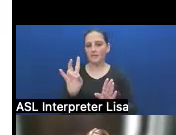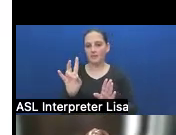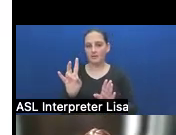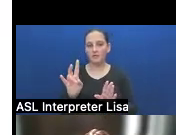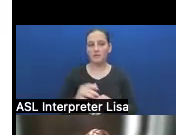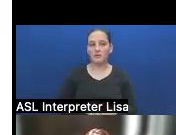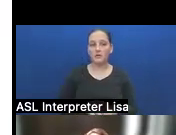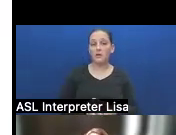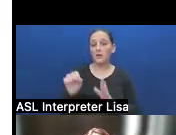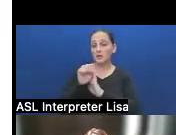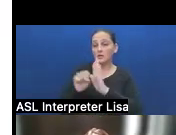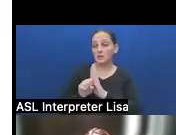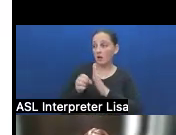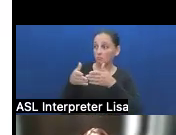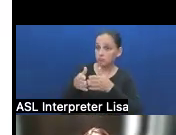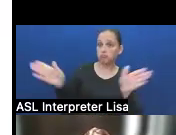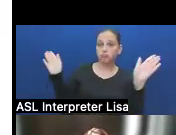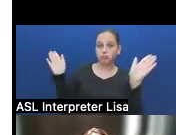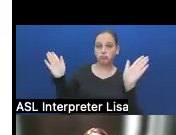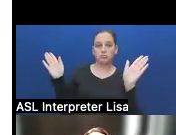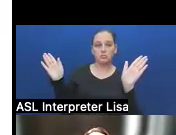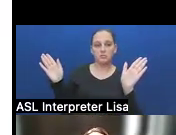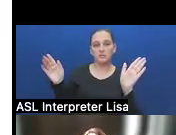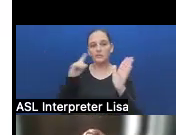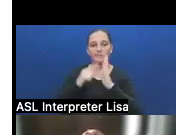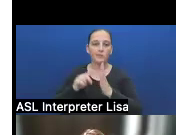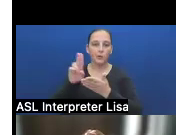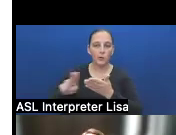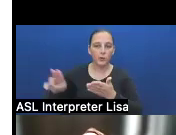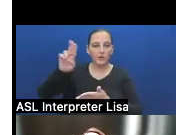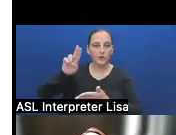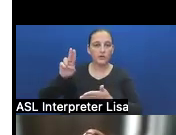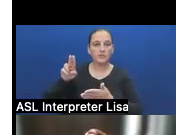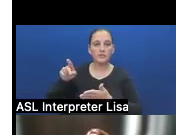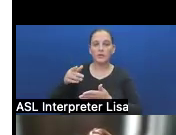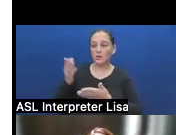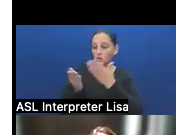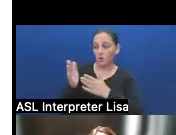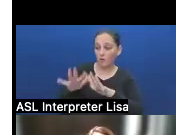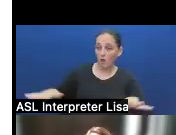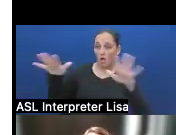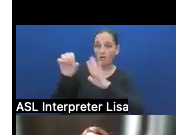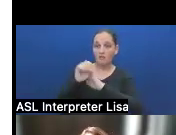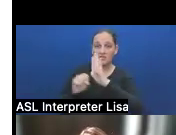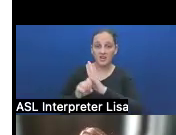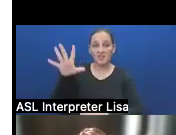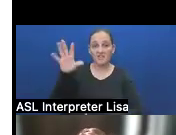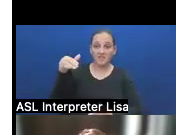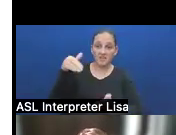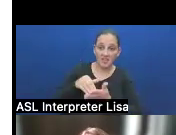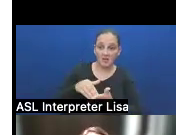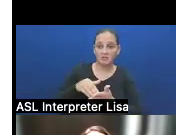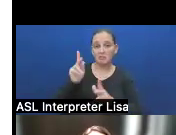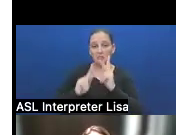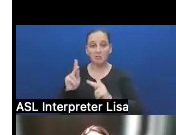statewide institutions, the state flagship state universities, are serving the whole state. That's 50,000 people, state libraries, those types of